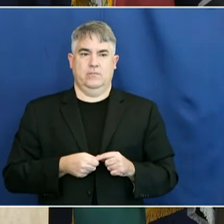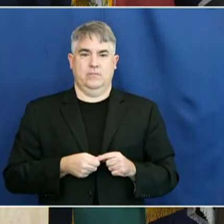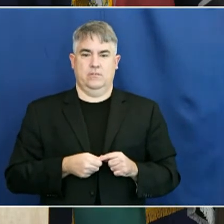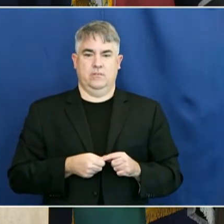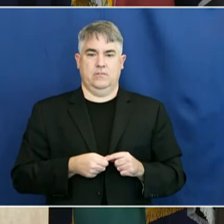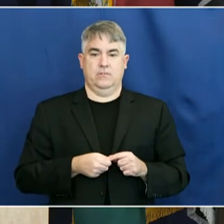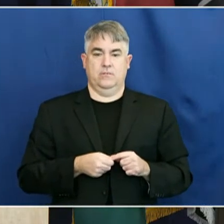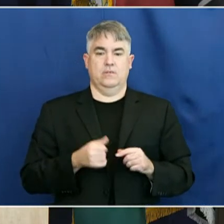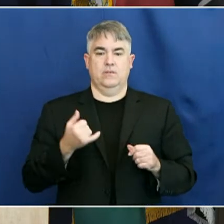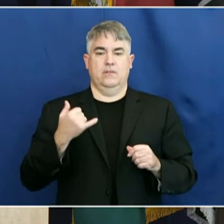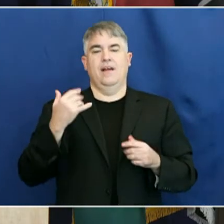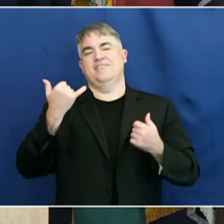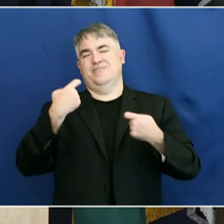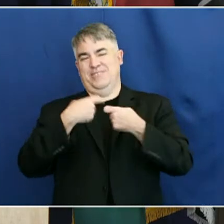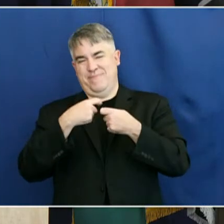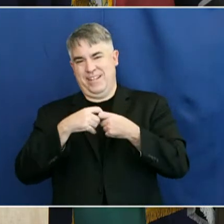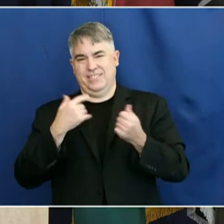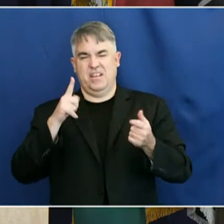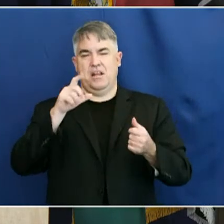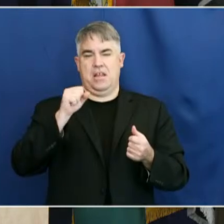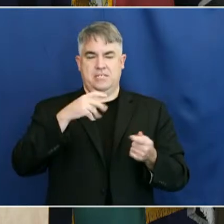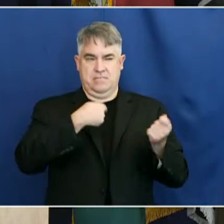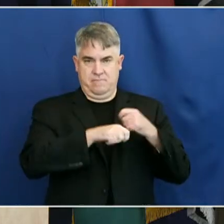Oh, the other way, okay.